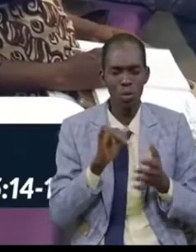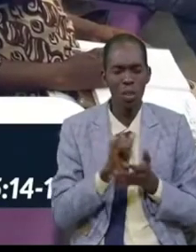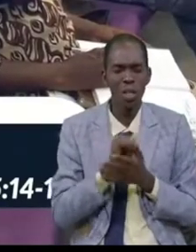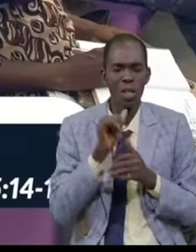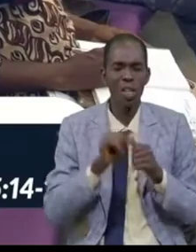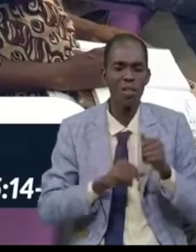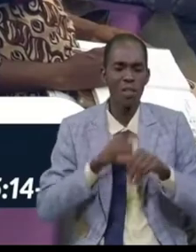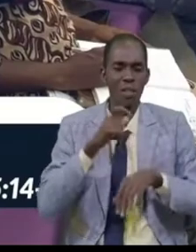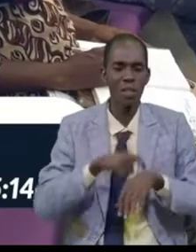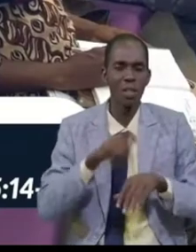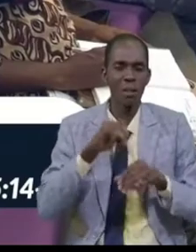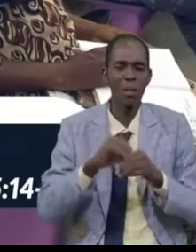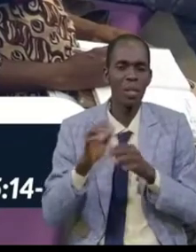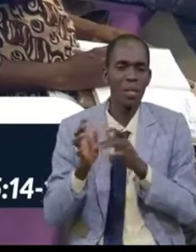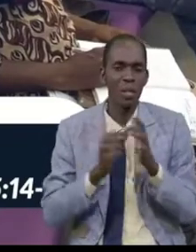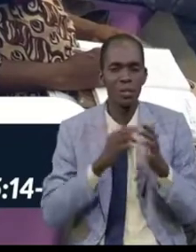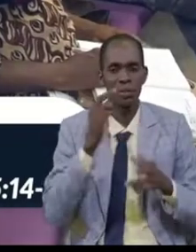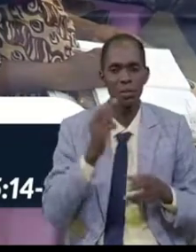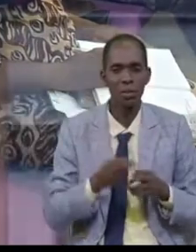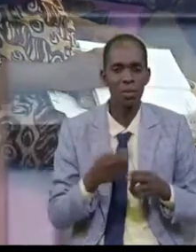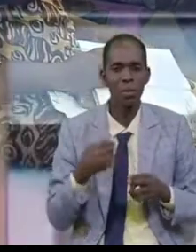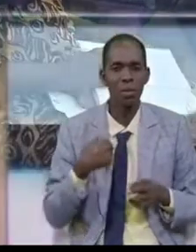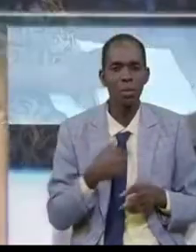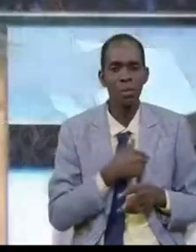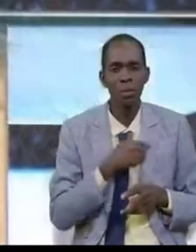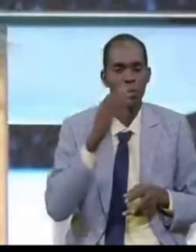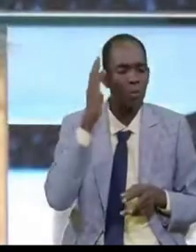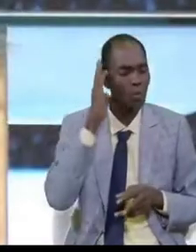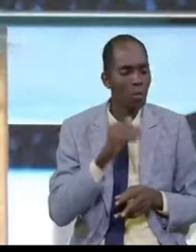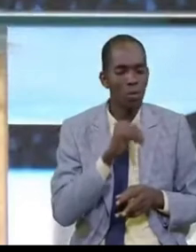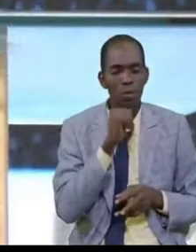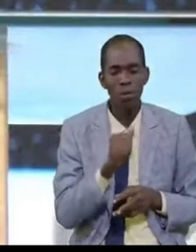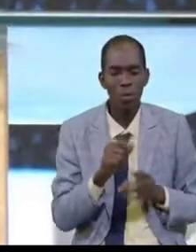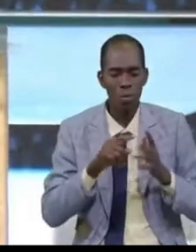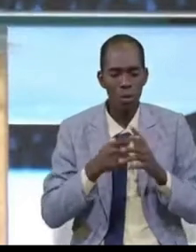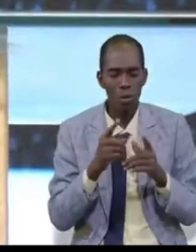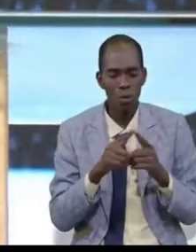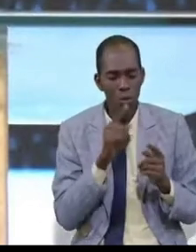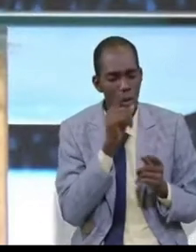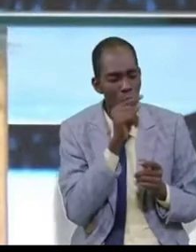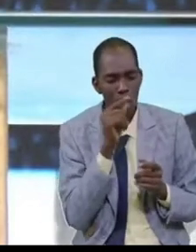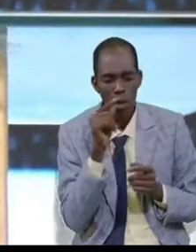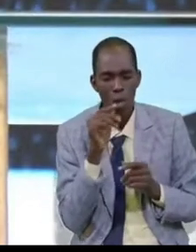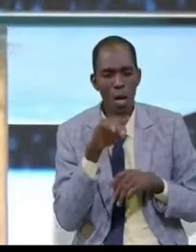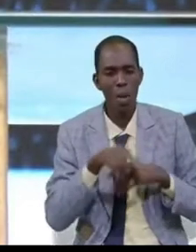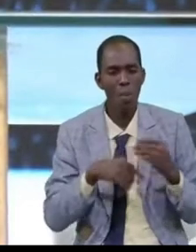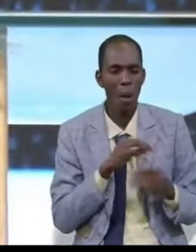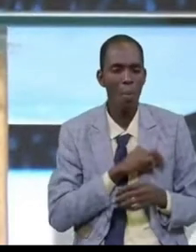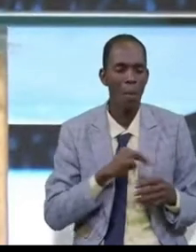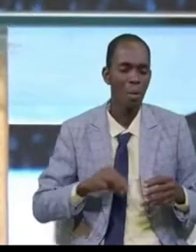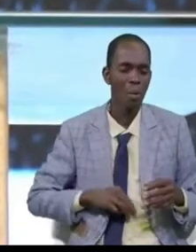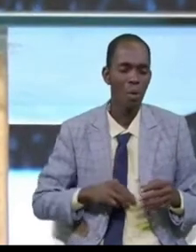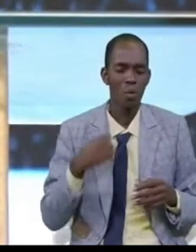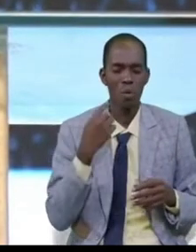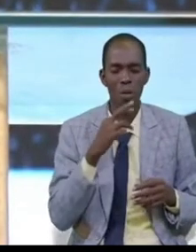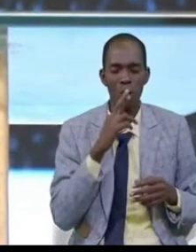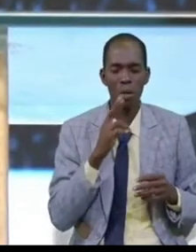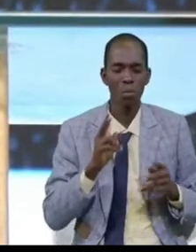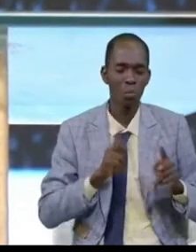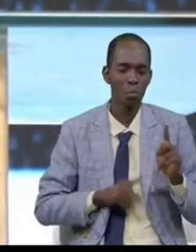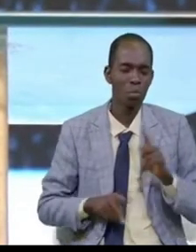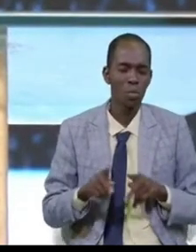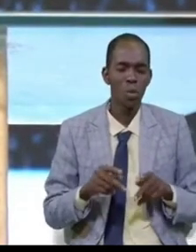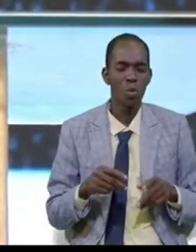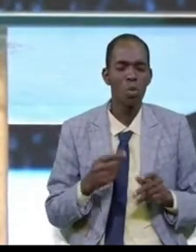in Jesus' name. We will not gossip about members who are feeble. We will not